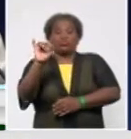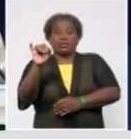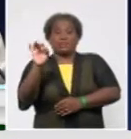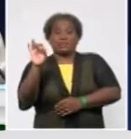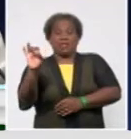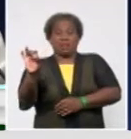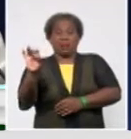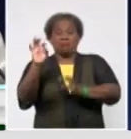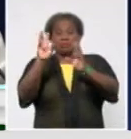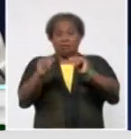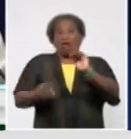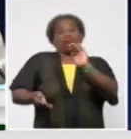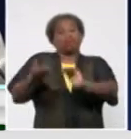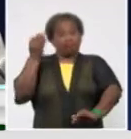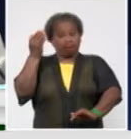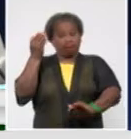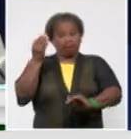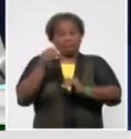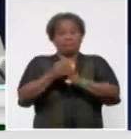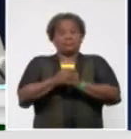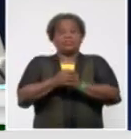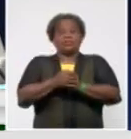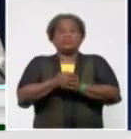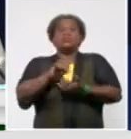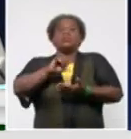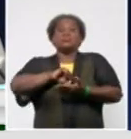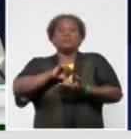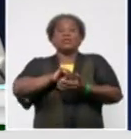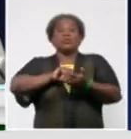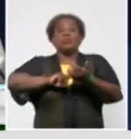564 in the Genetic Engineering and Biotechnology Lab,